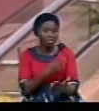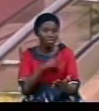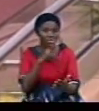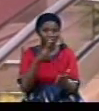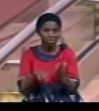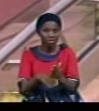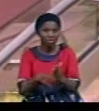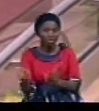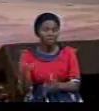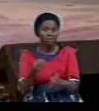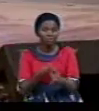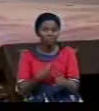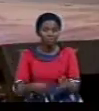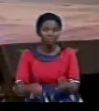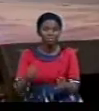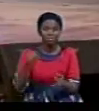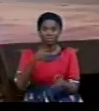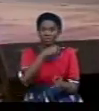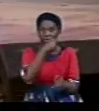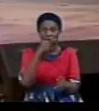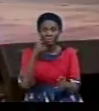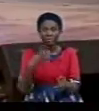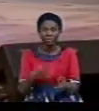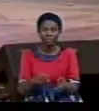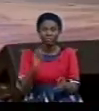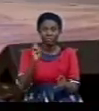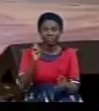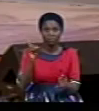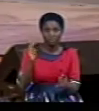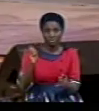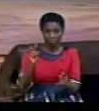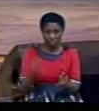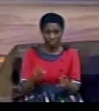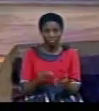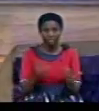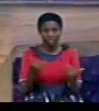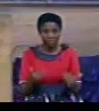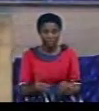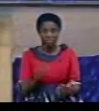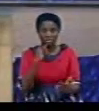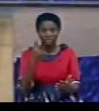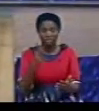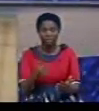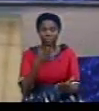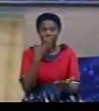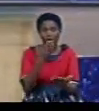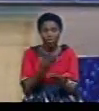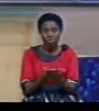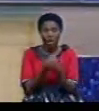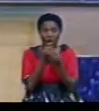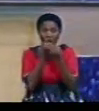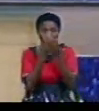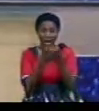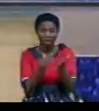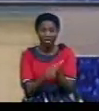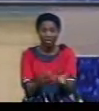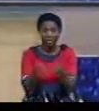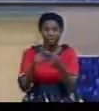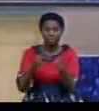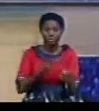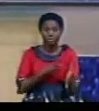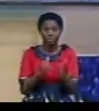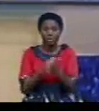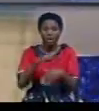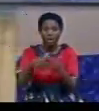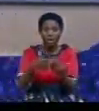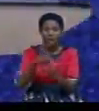Peace The Garden of Joy The Garden of pleasure here is the good news that comes to us that all the prophets have been thinking